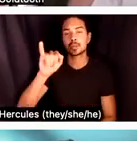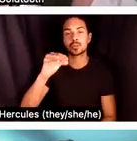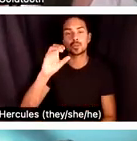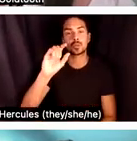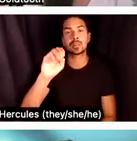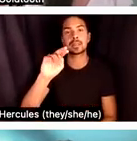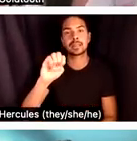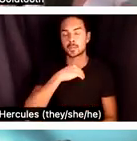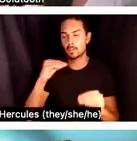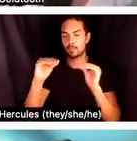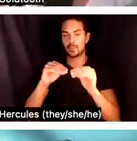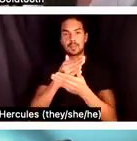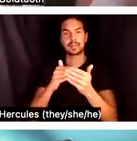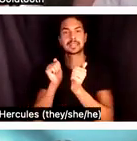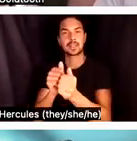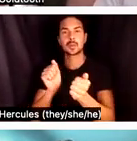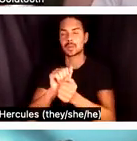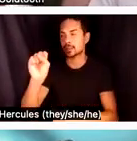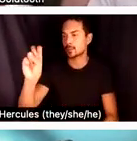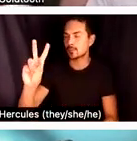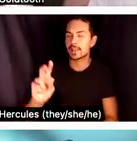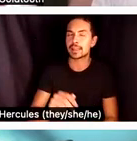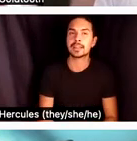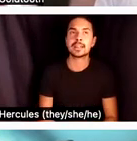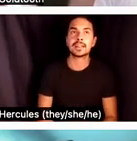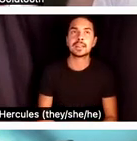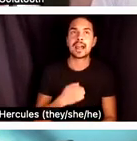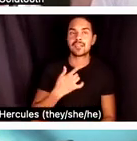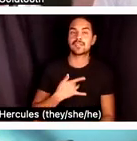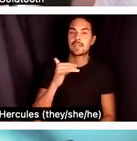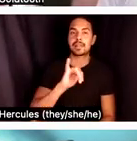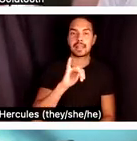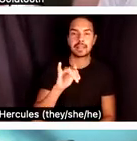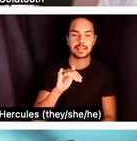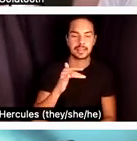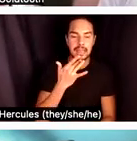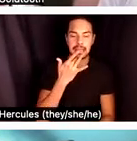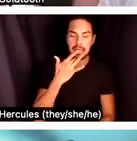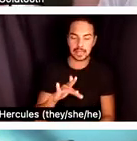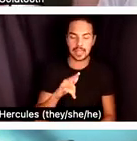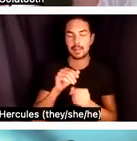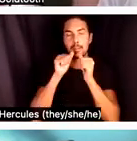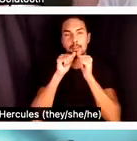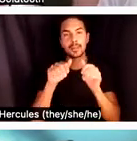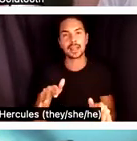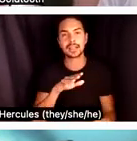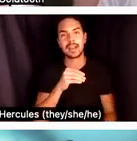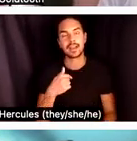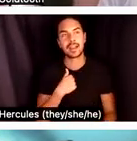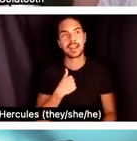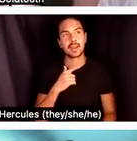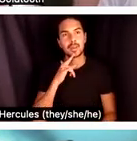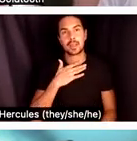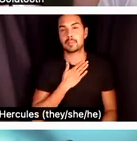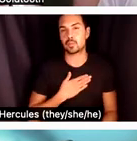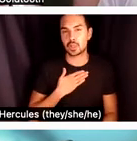pieces together with sexual violence. And I just feel really lucky and blessed. And I just appreciate